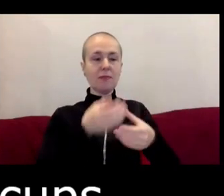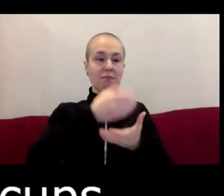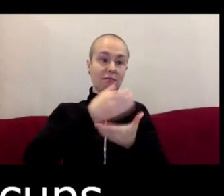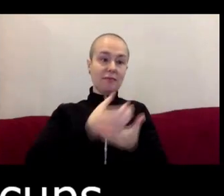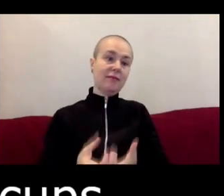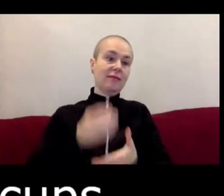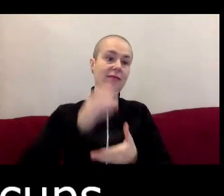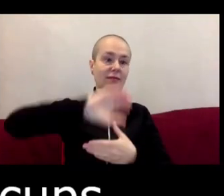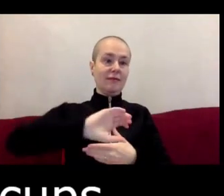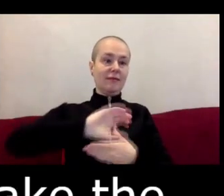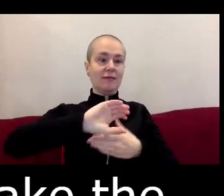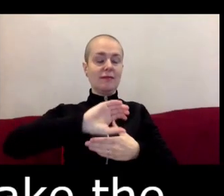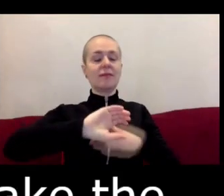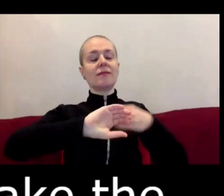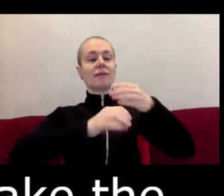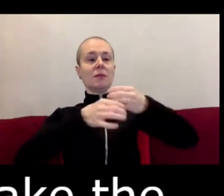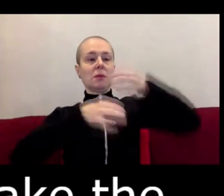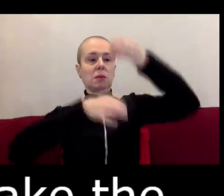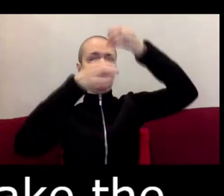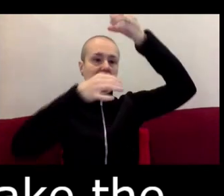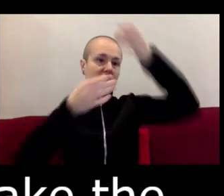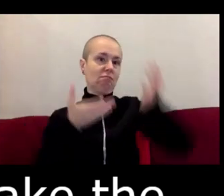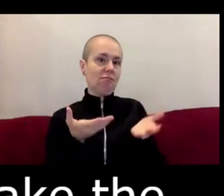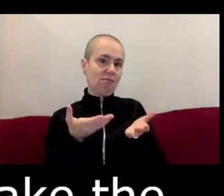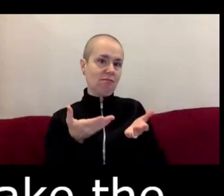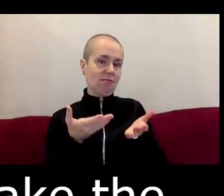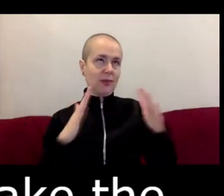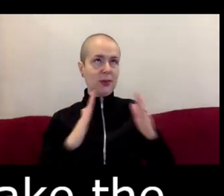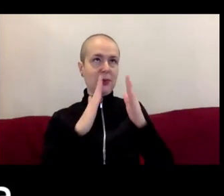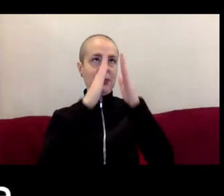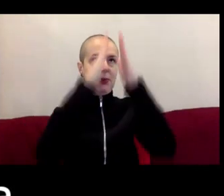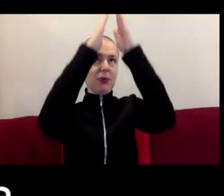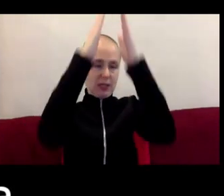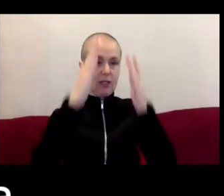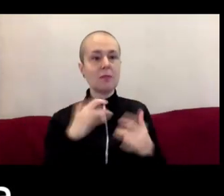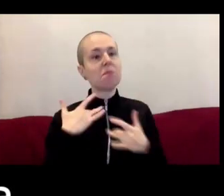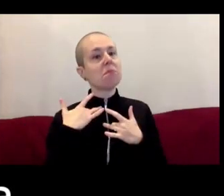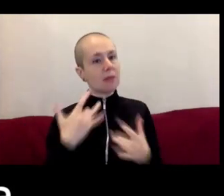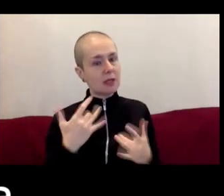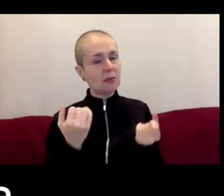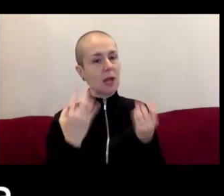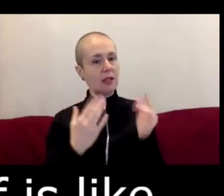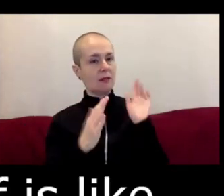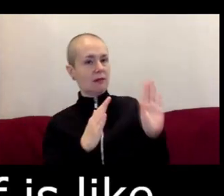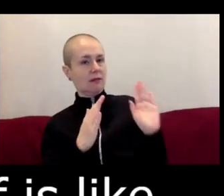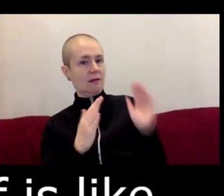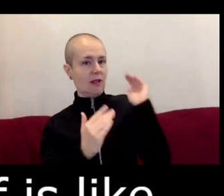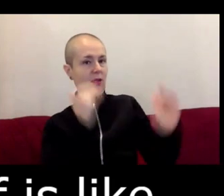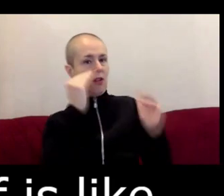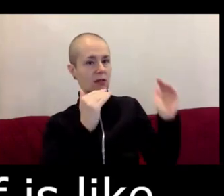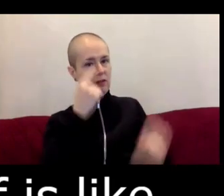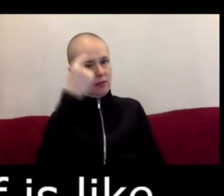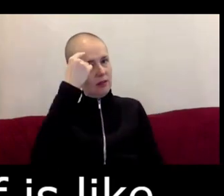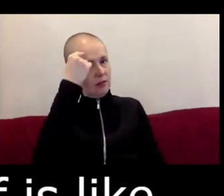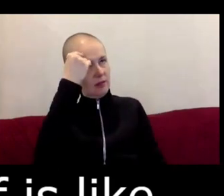the structure that looks like a pyramid. And that's sort of like how many adults think of it as